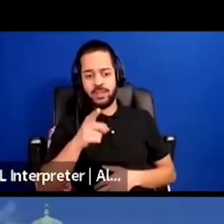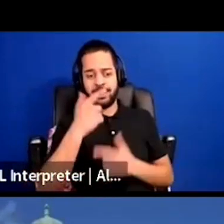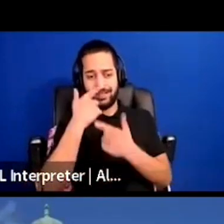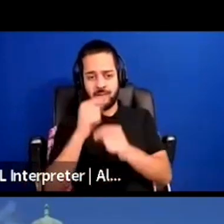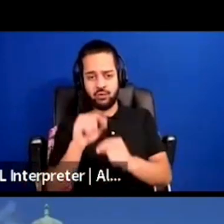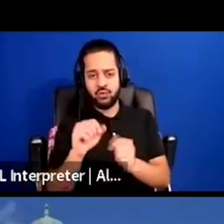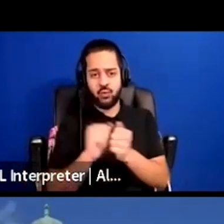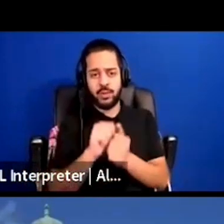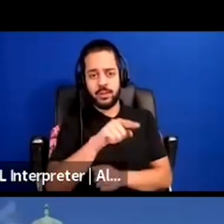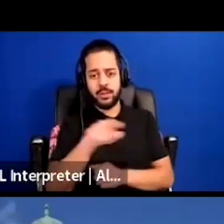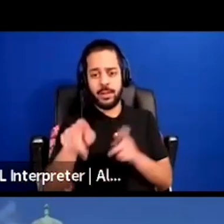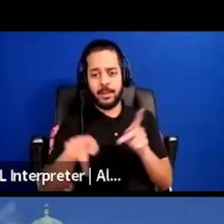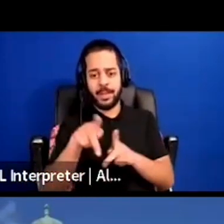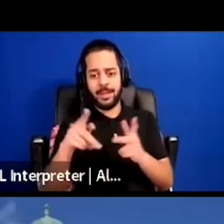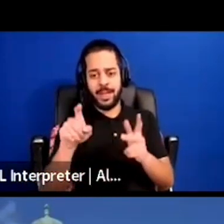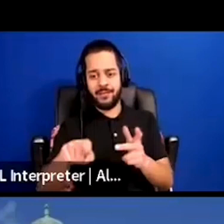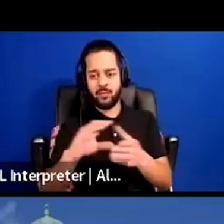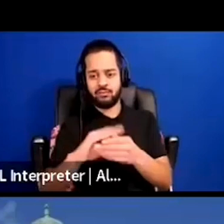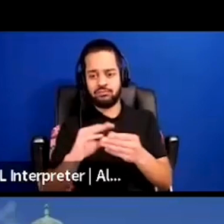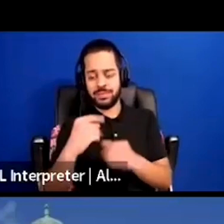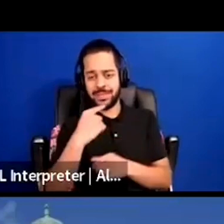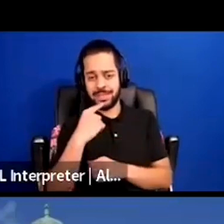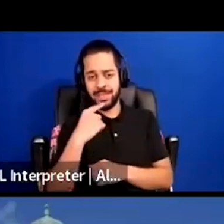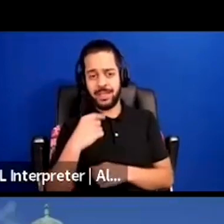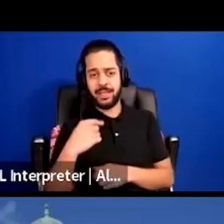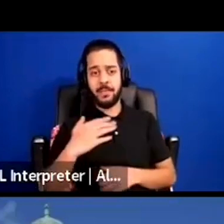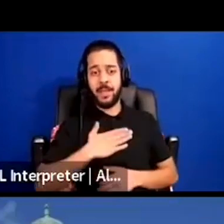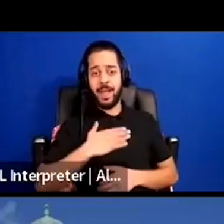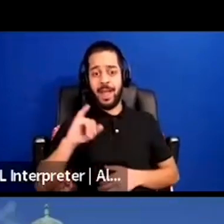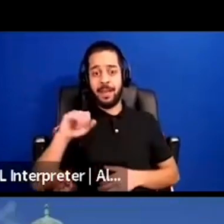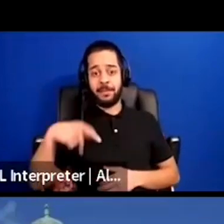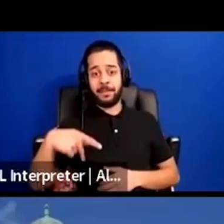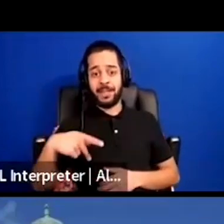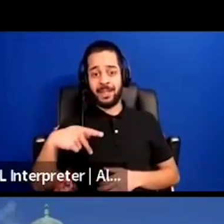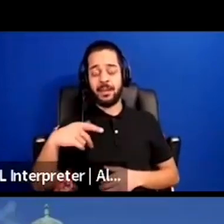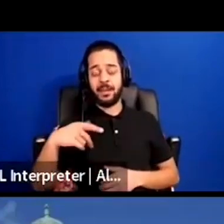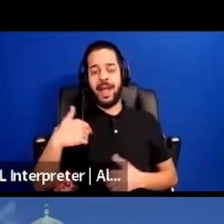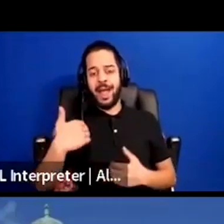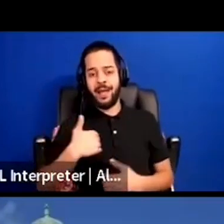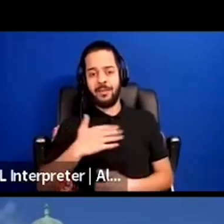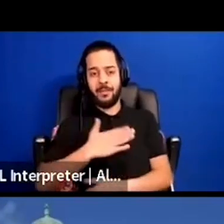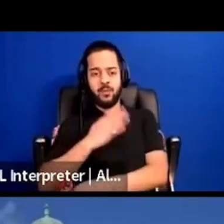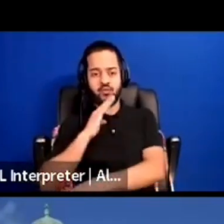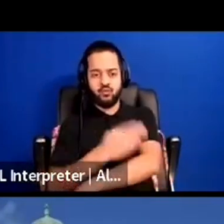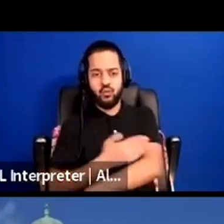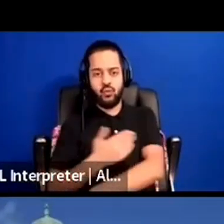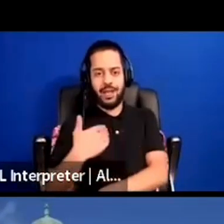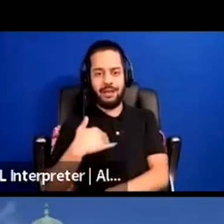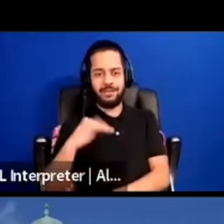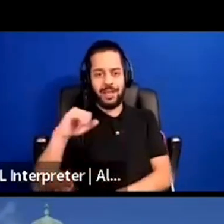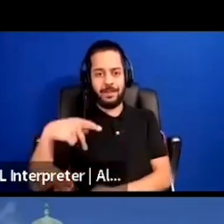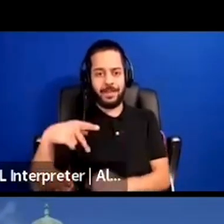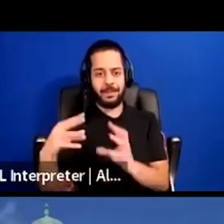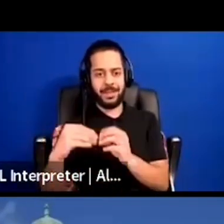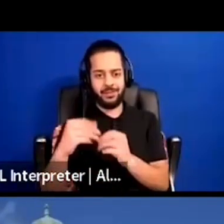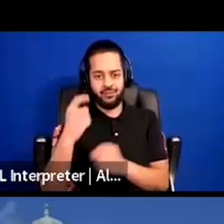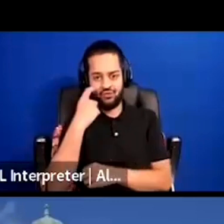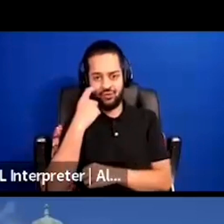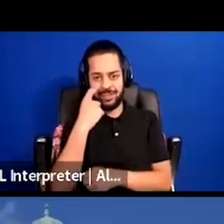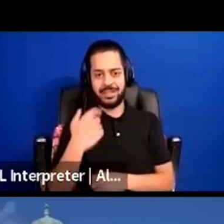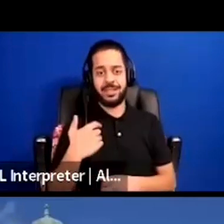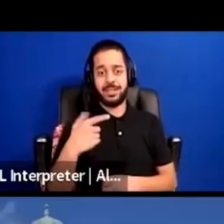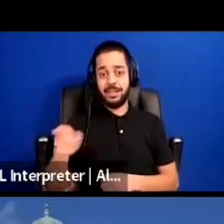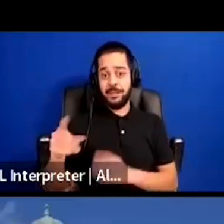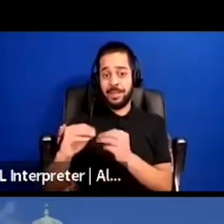have to say about this. I had an IP meeting for my daughter this morning, and at the end of it, talked to my team that is an amazing team